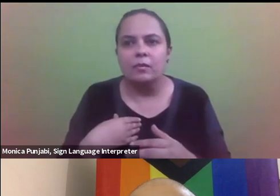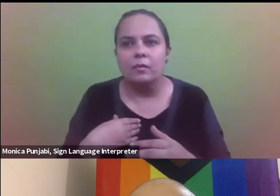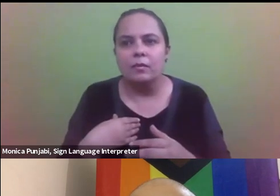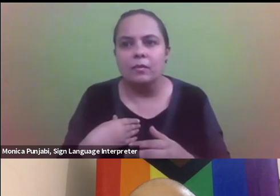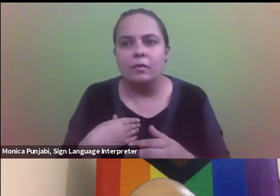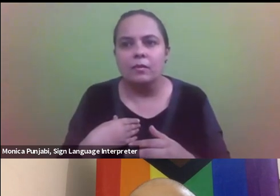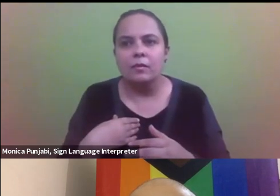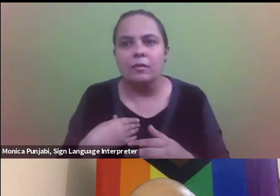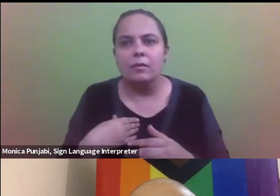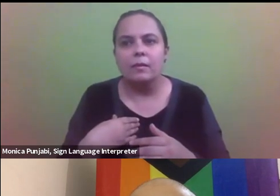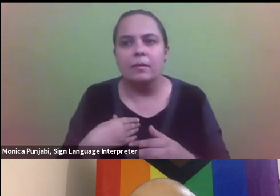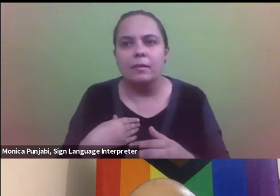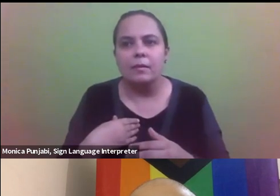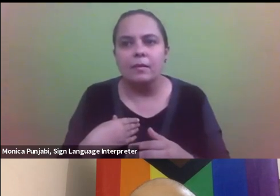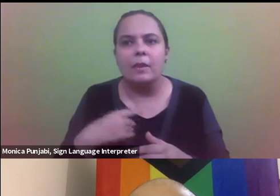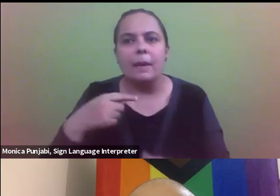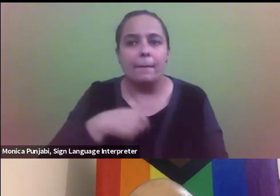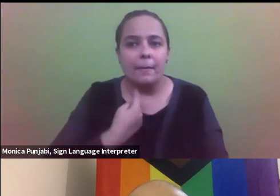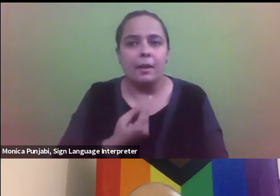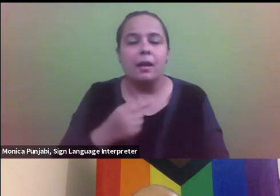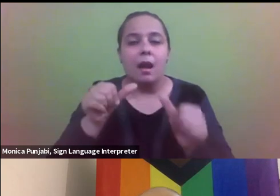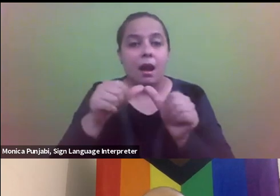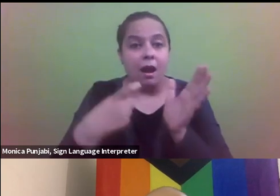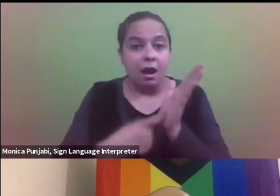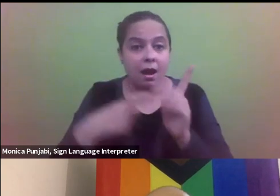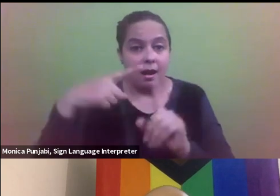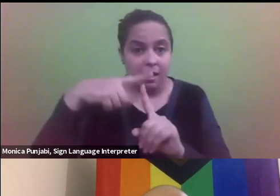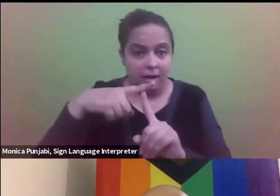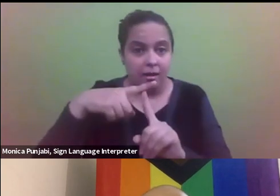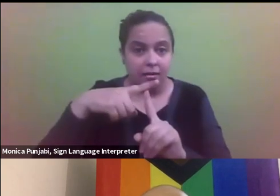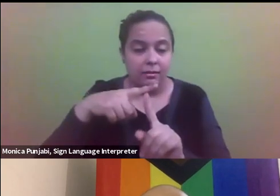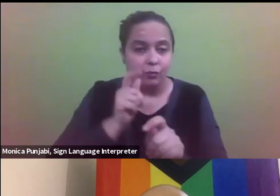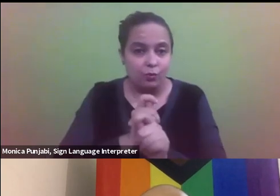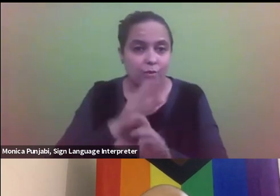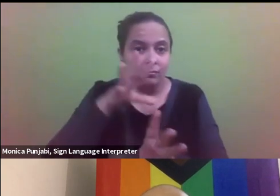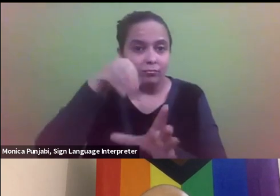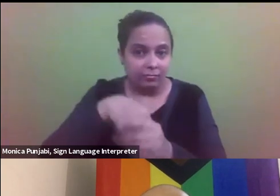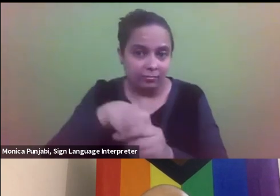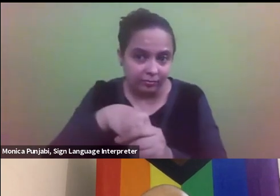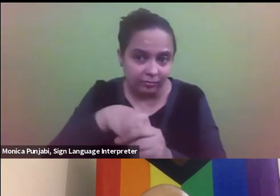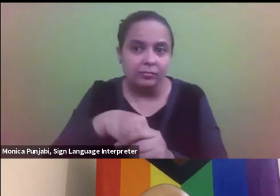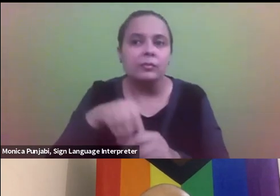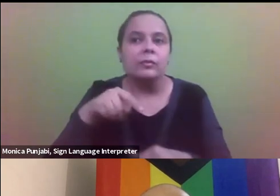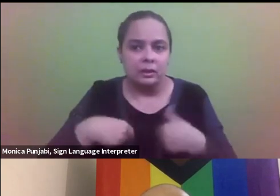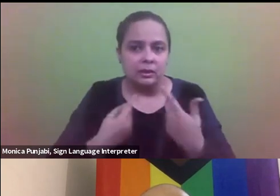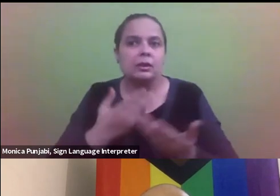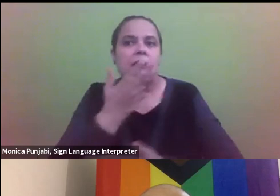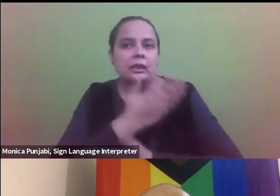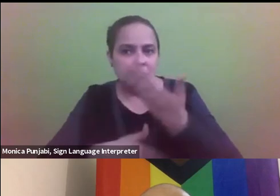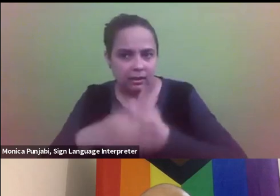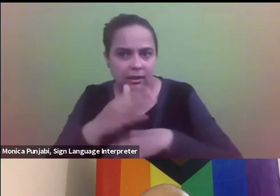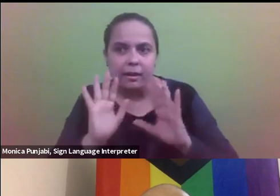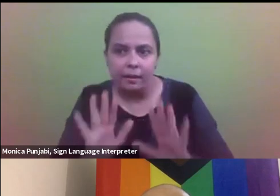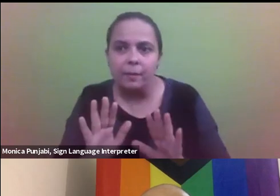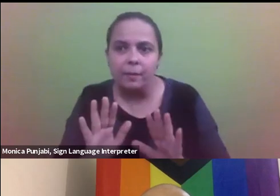and how I practice my art. So I'm a queer and disabled activist. So I